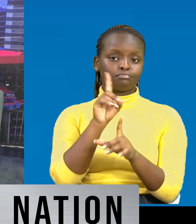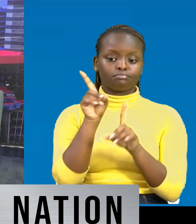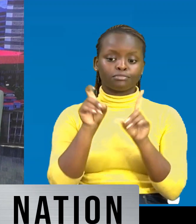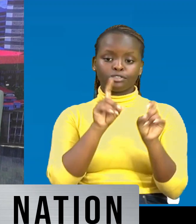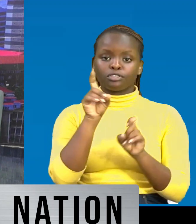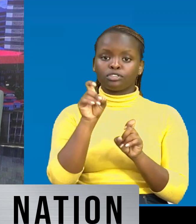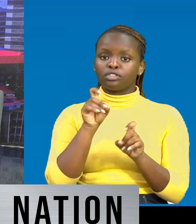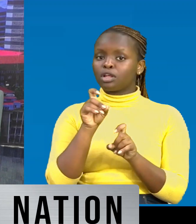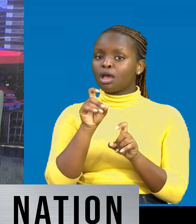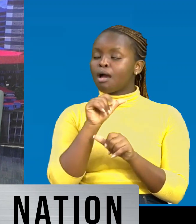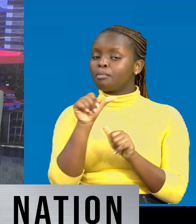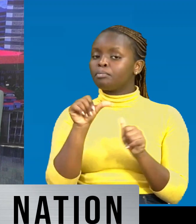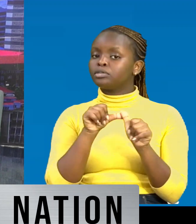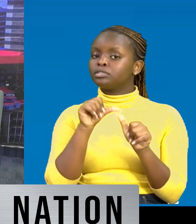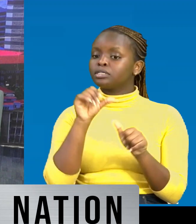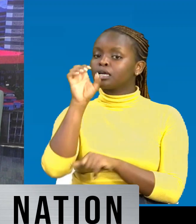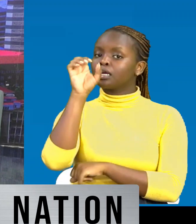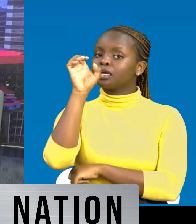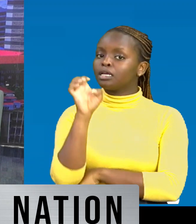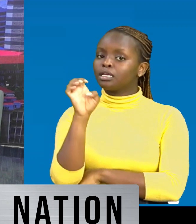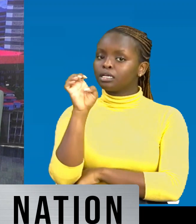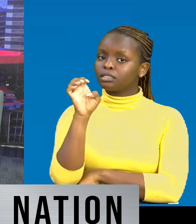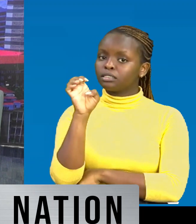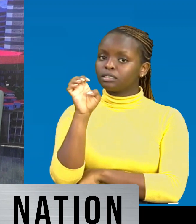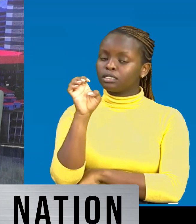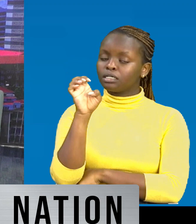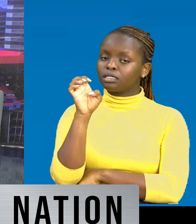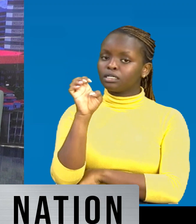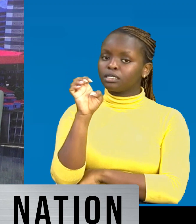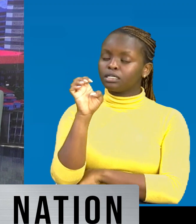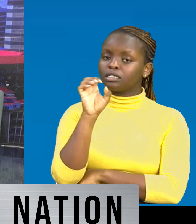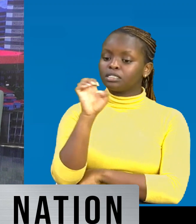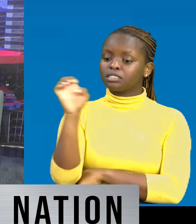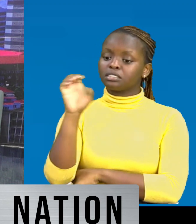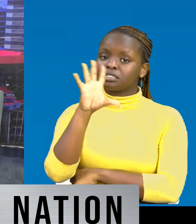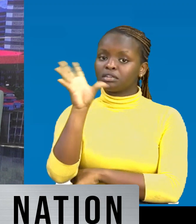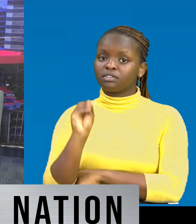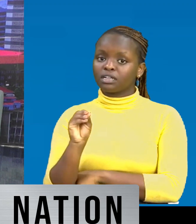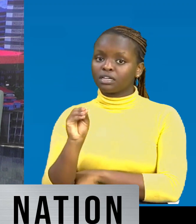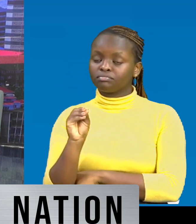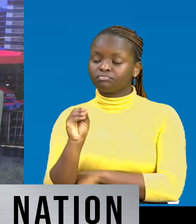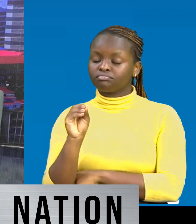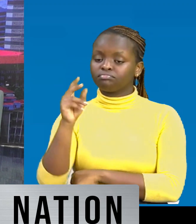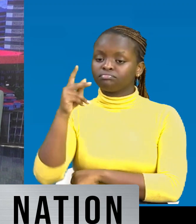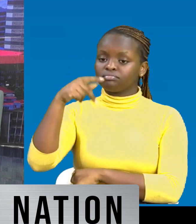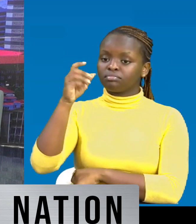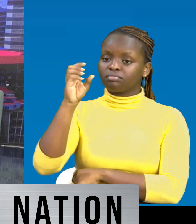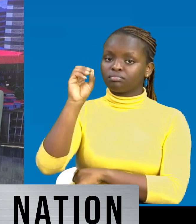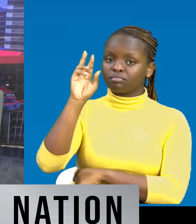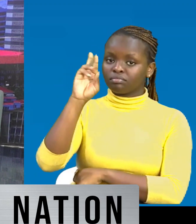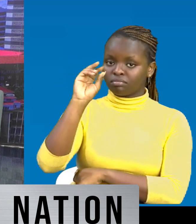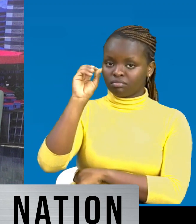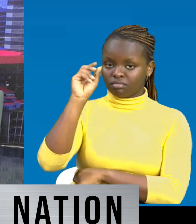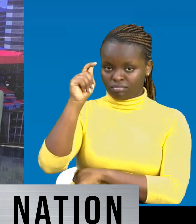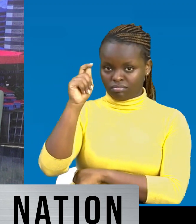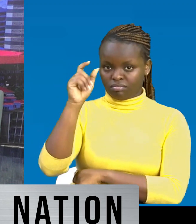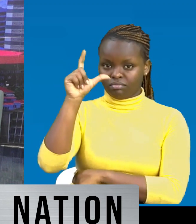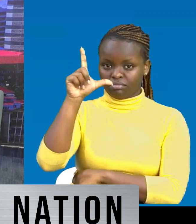the East Africa Portland Cement. Actually, East Africa Portland Cement is actually a private